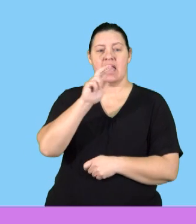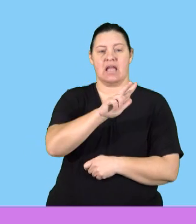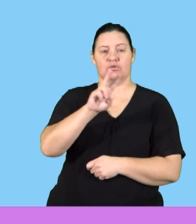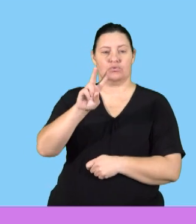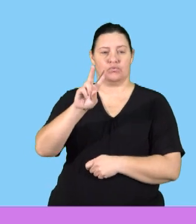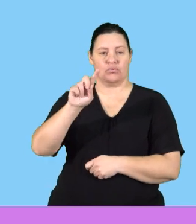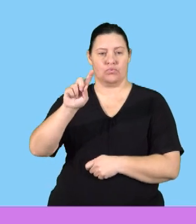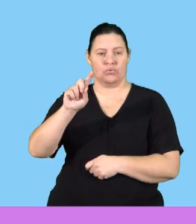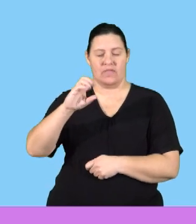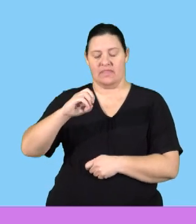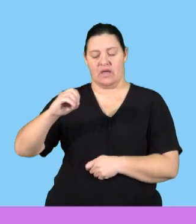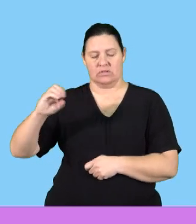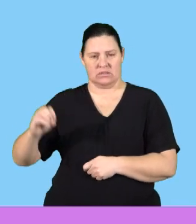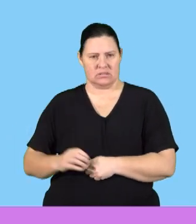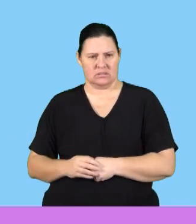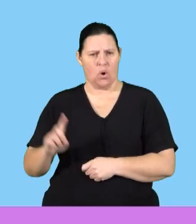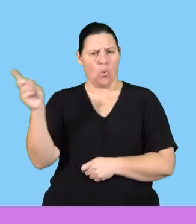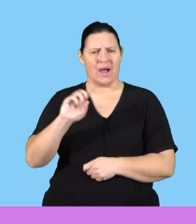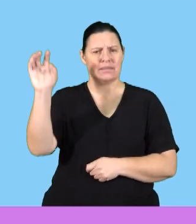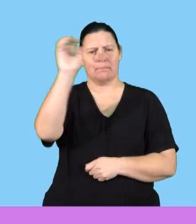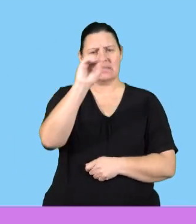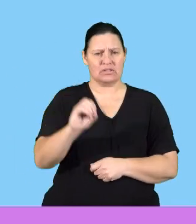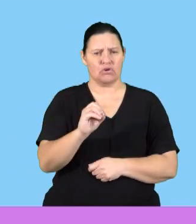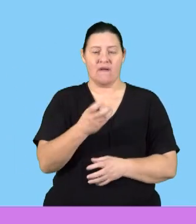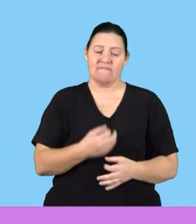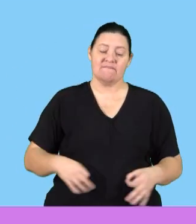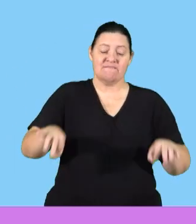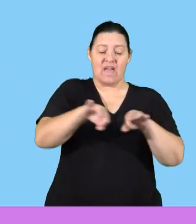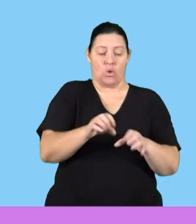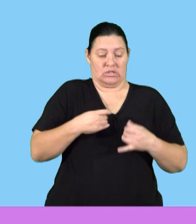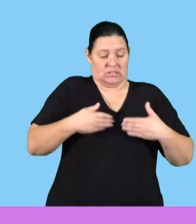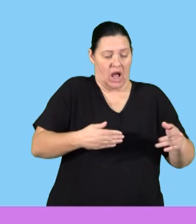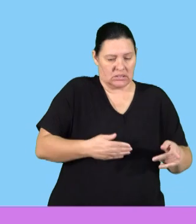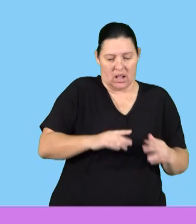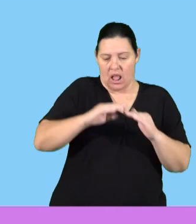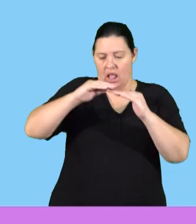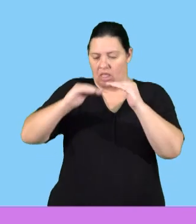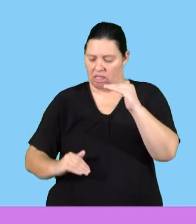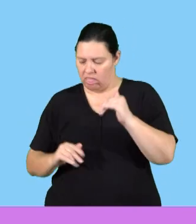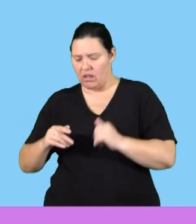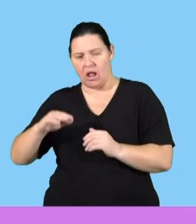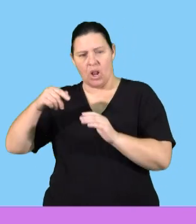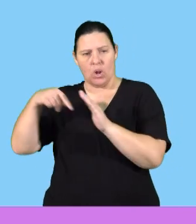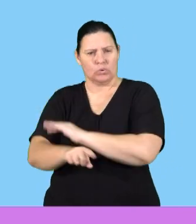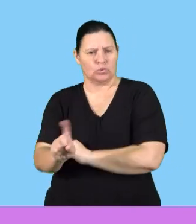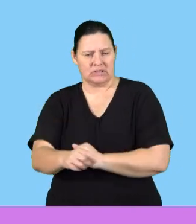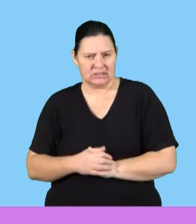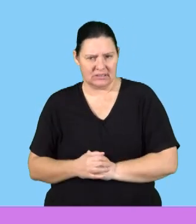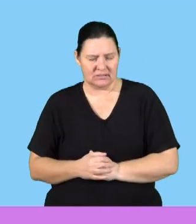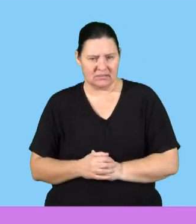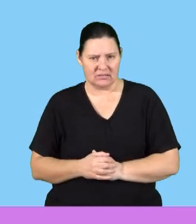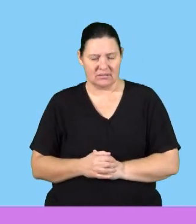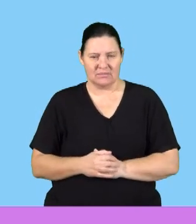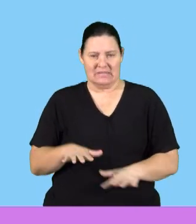for 82,000 rand. What percentage of its original value did the car lose?